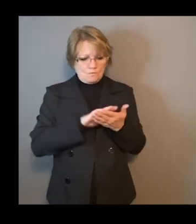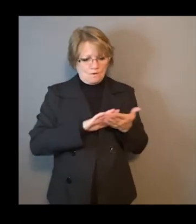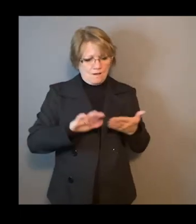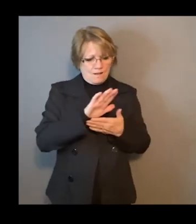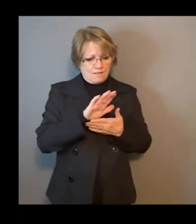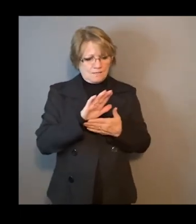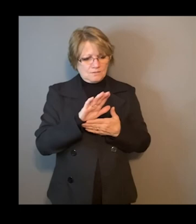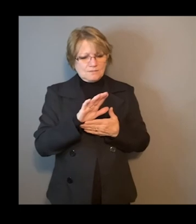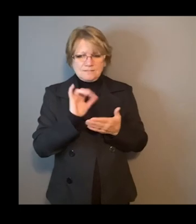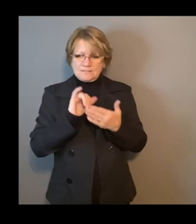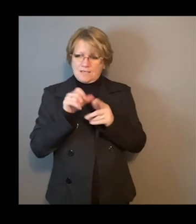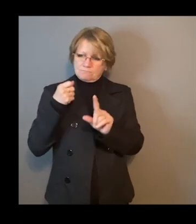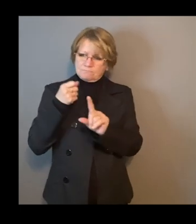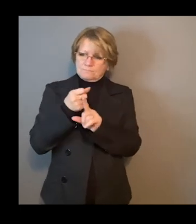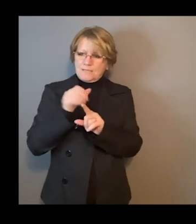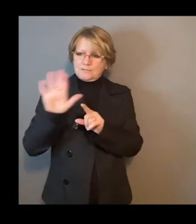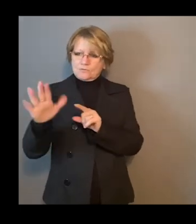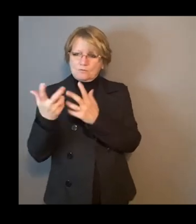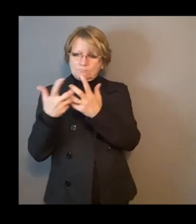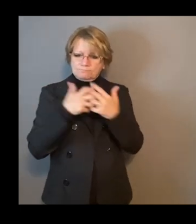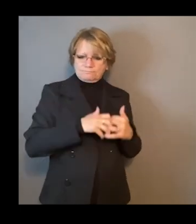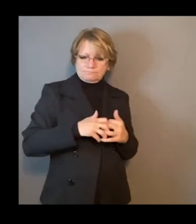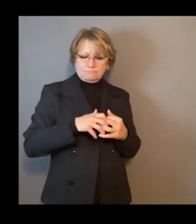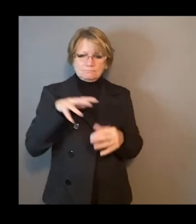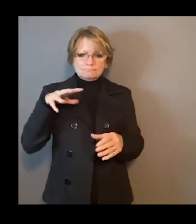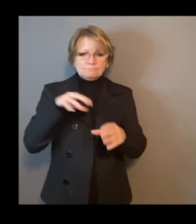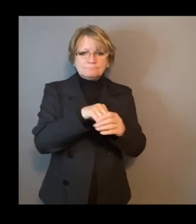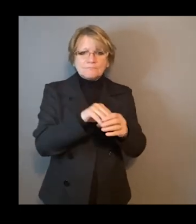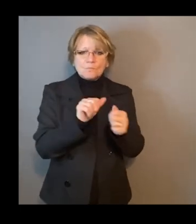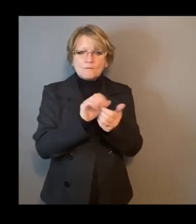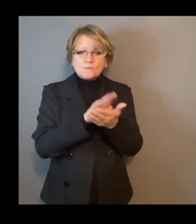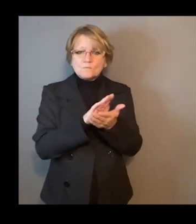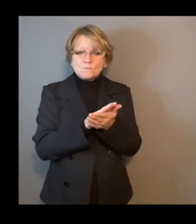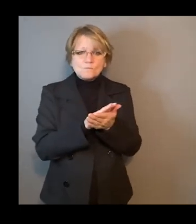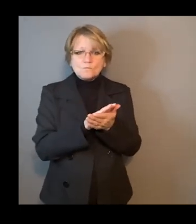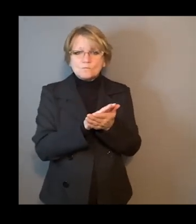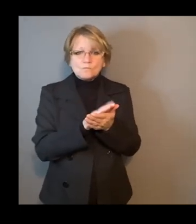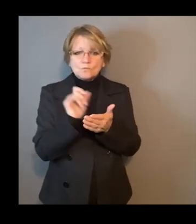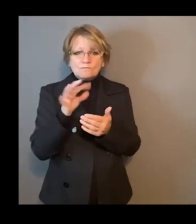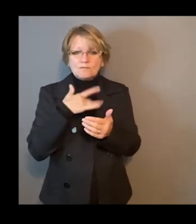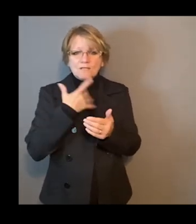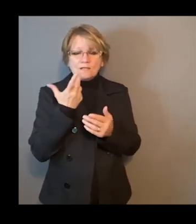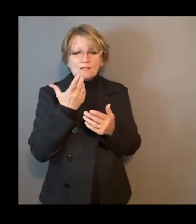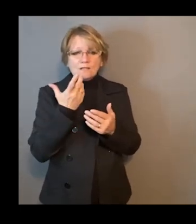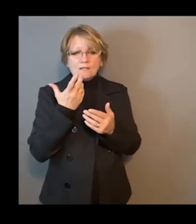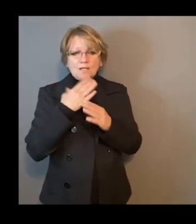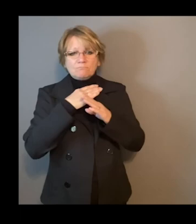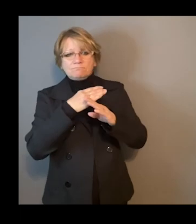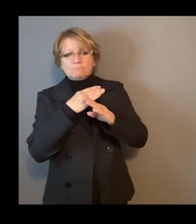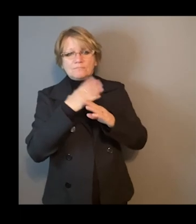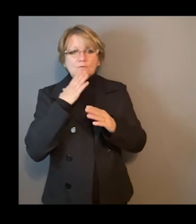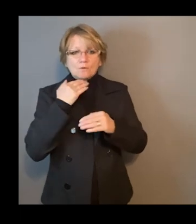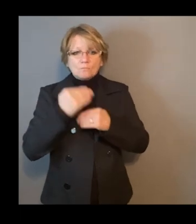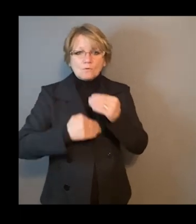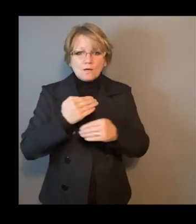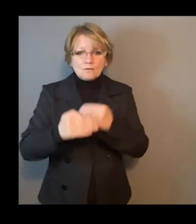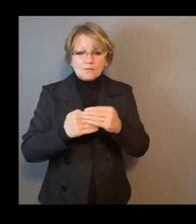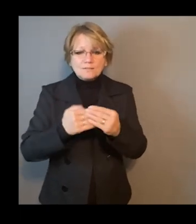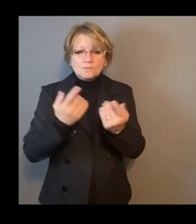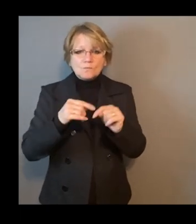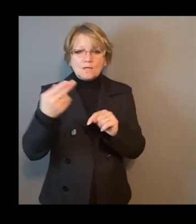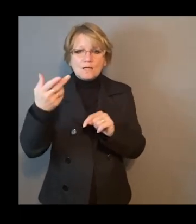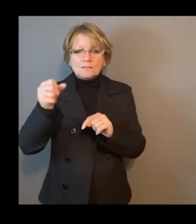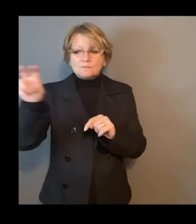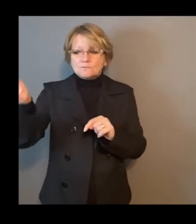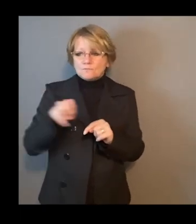does that have something to do with the acclimation that you are with the school? And did that hinder your progress from transitioning from that high